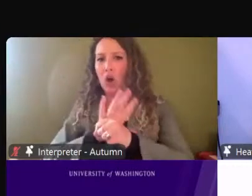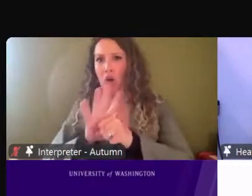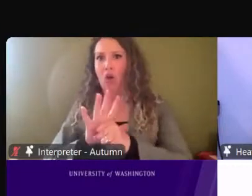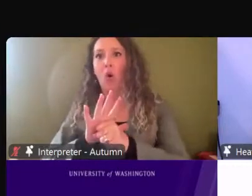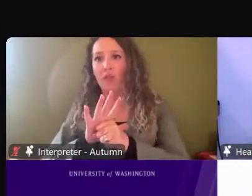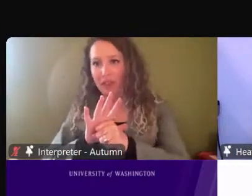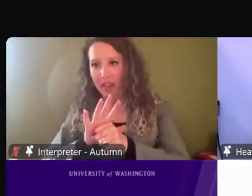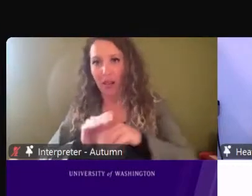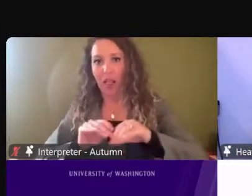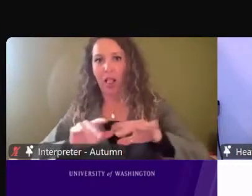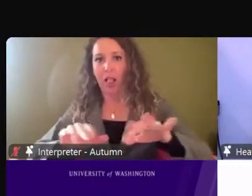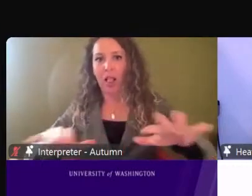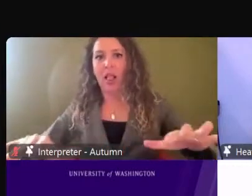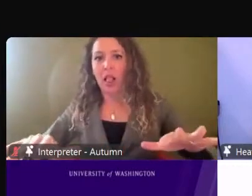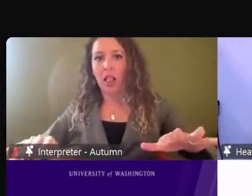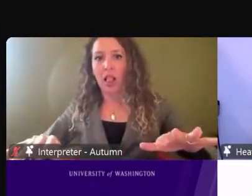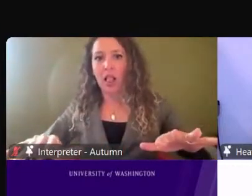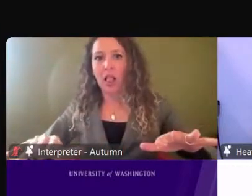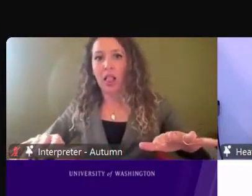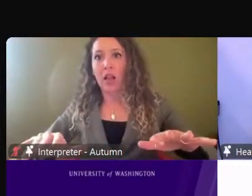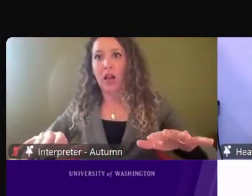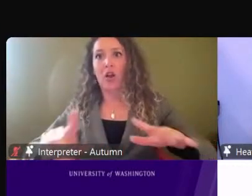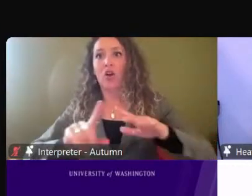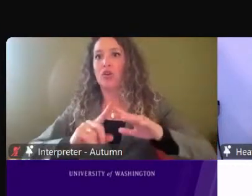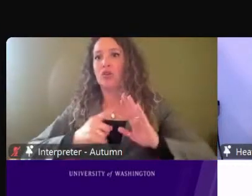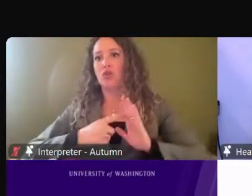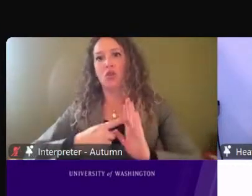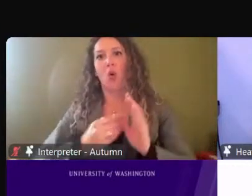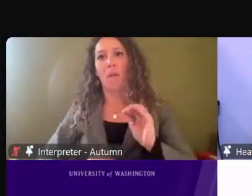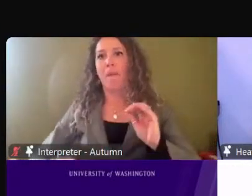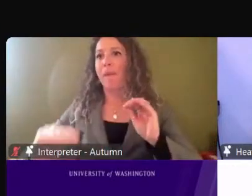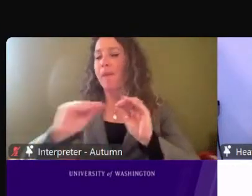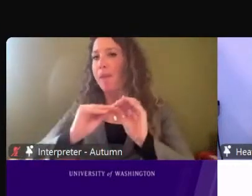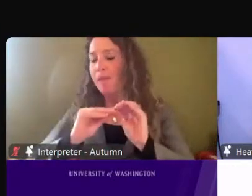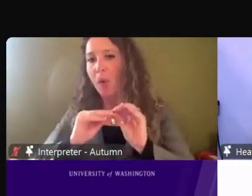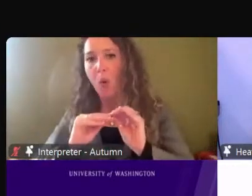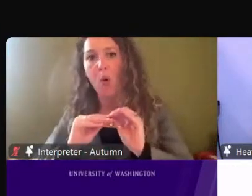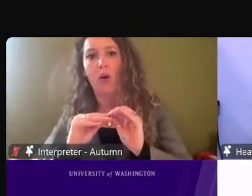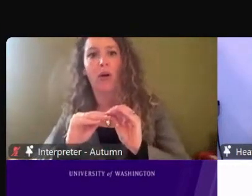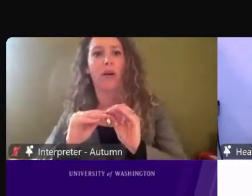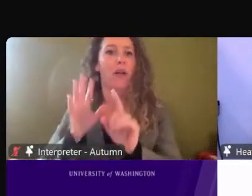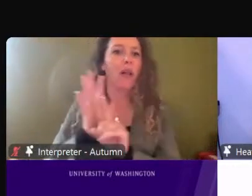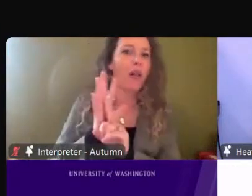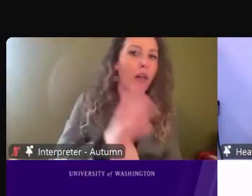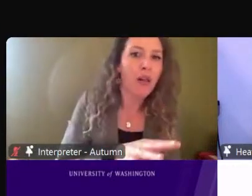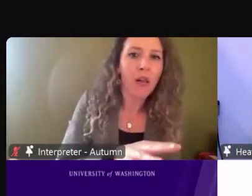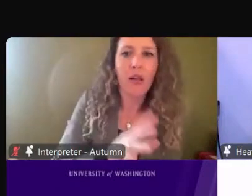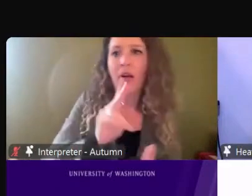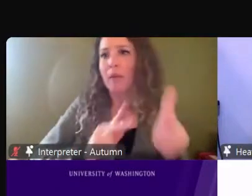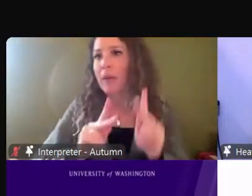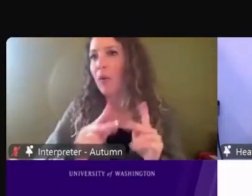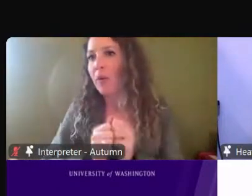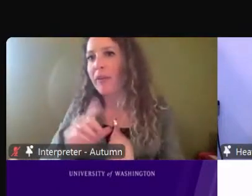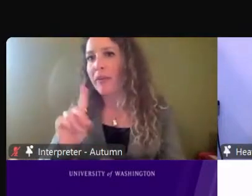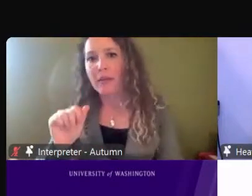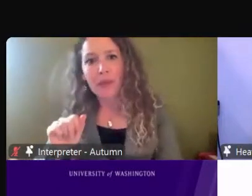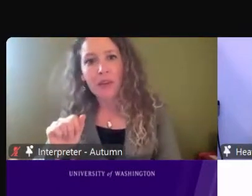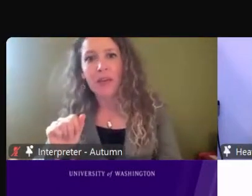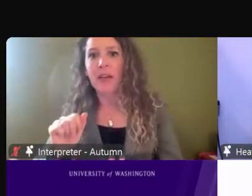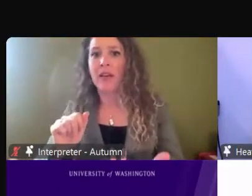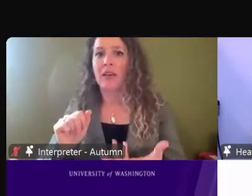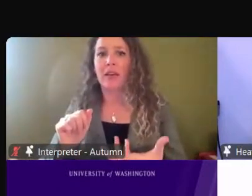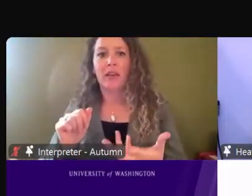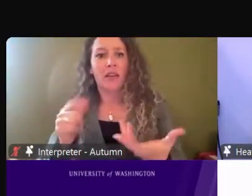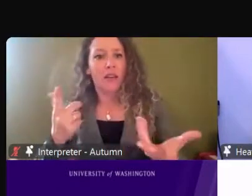ableist practices, but also led to greater access for disabled people who had been advocating for decades for